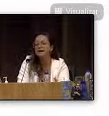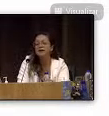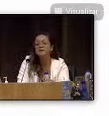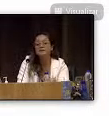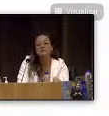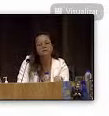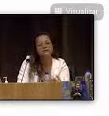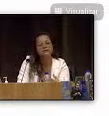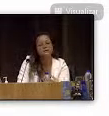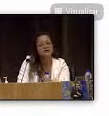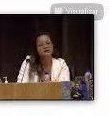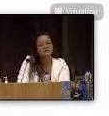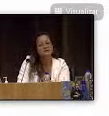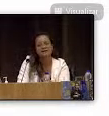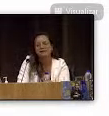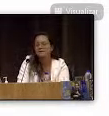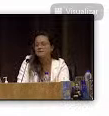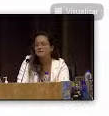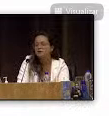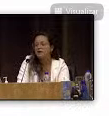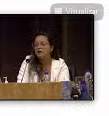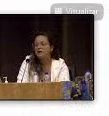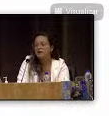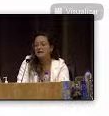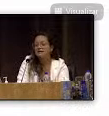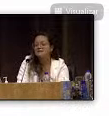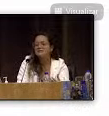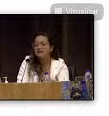to be charged to understand that, to